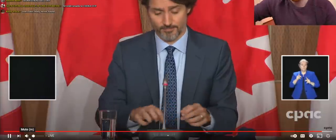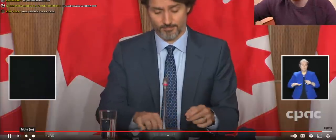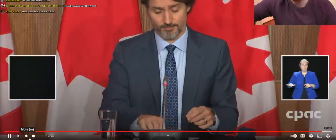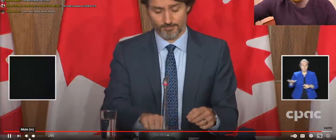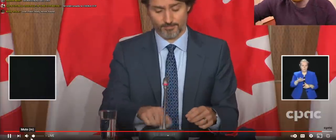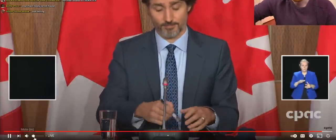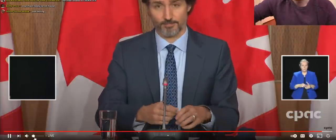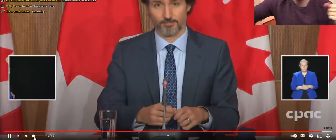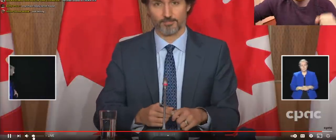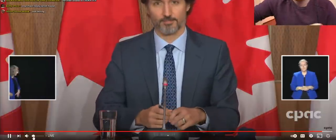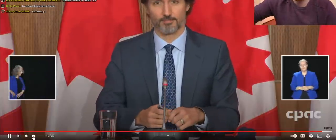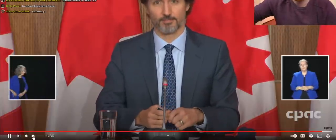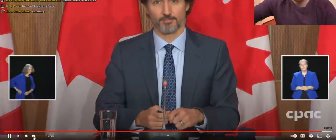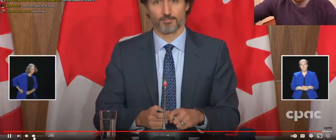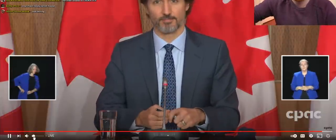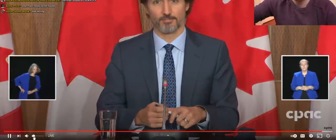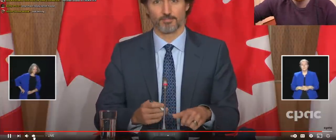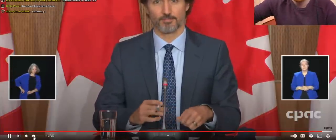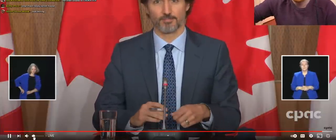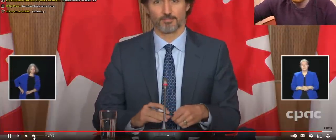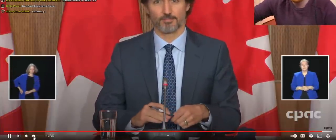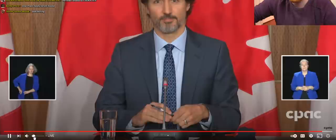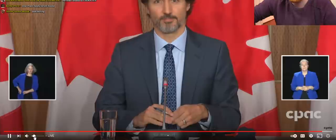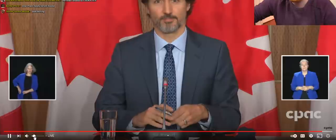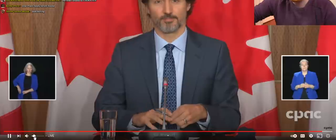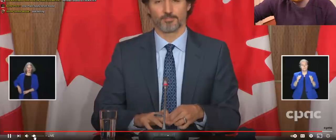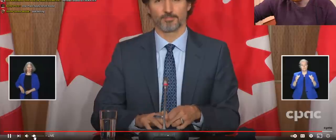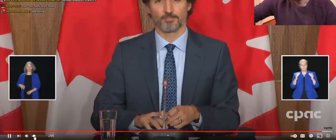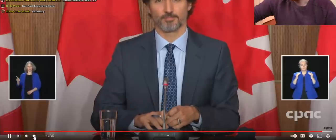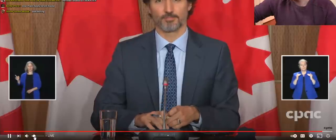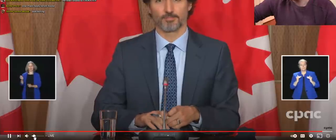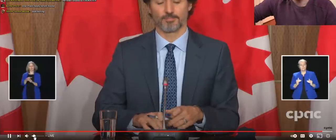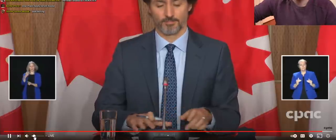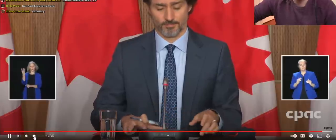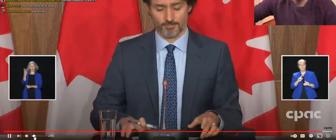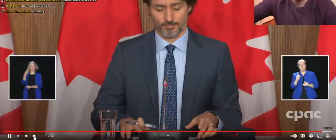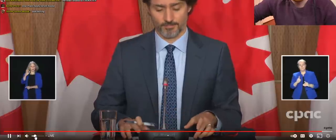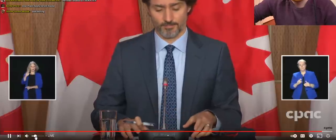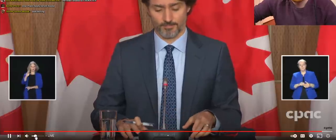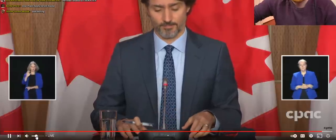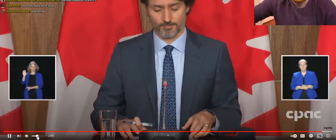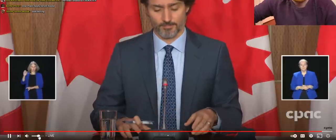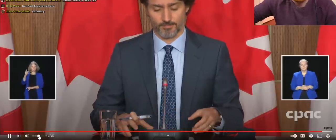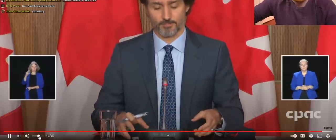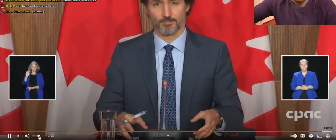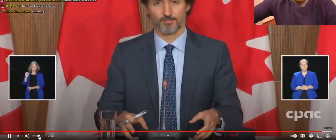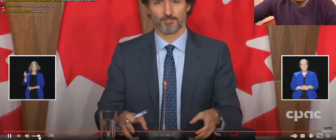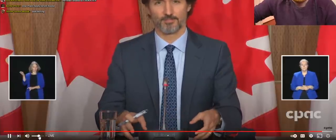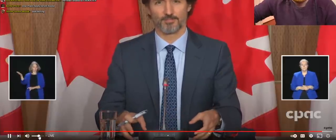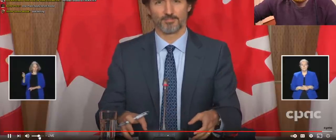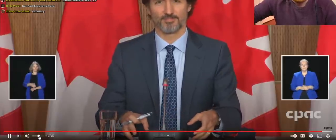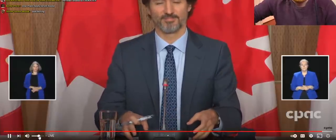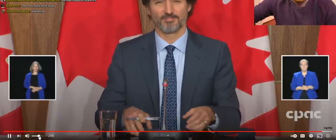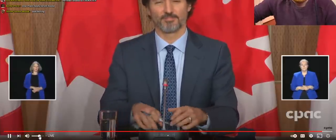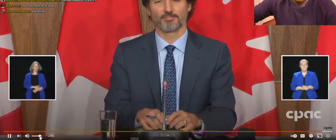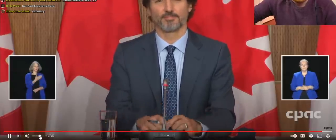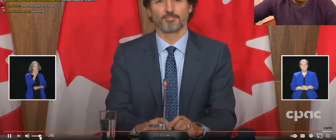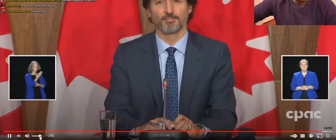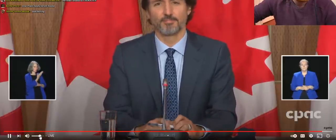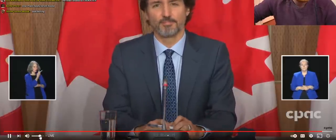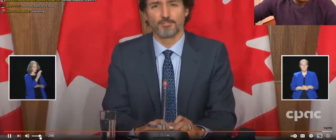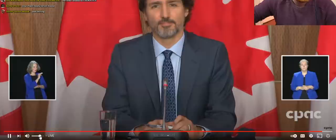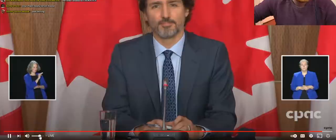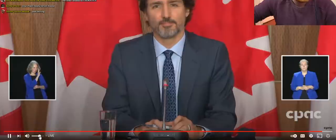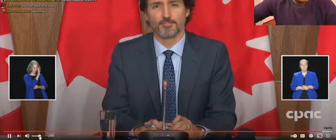of this new bill to find out what exactly is going to be dealt with first. Good morning, Prime Minister.